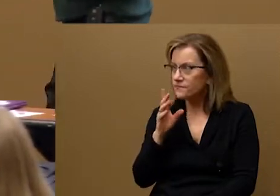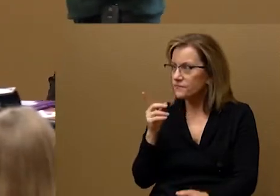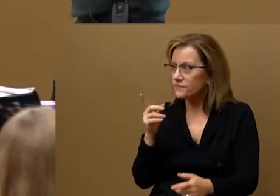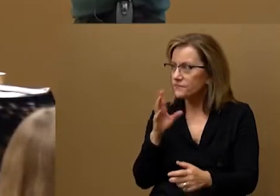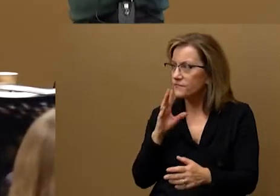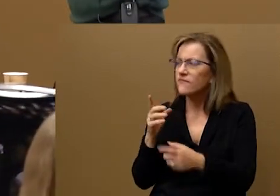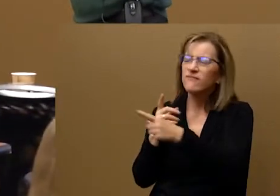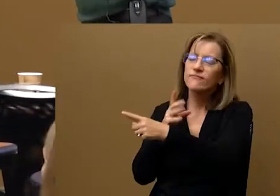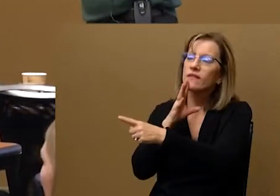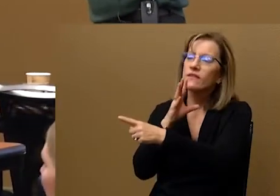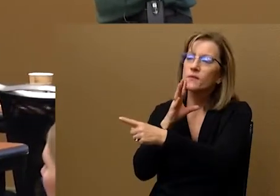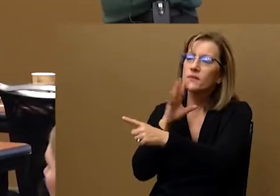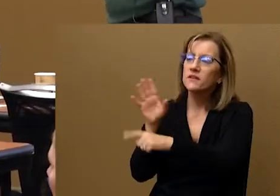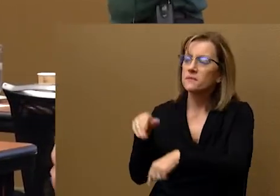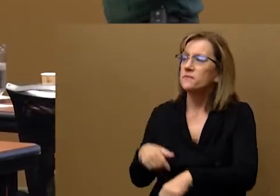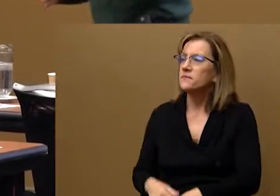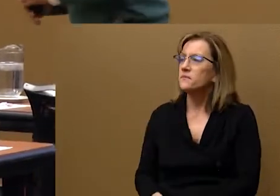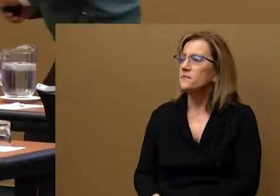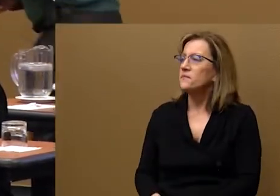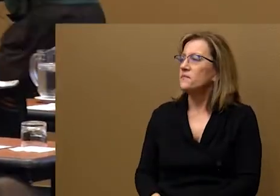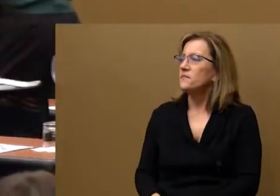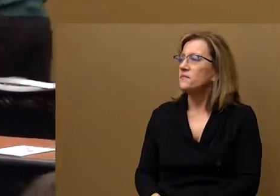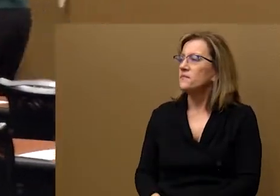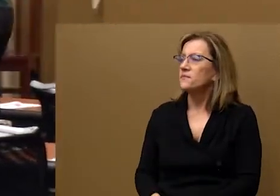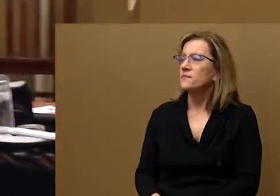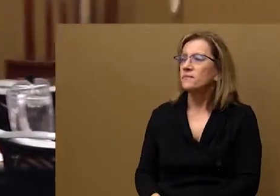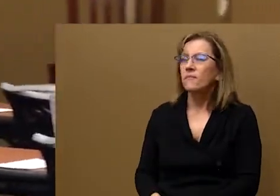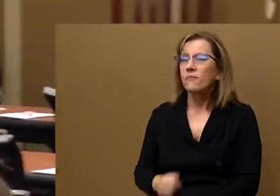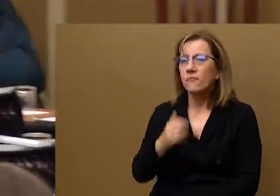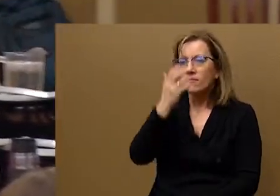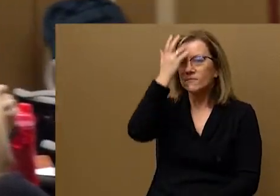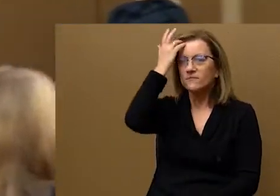Are you going to speak or sign?